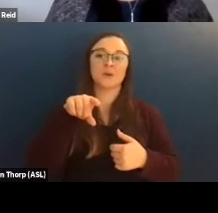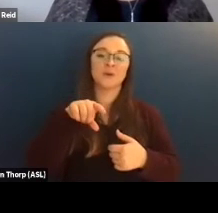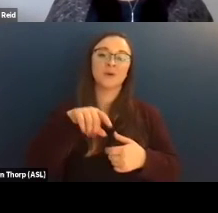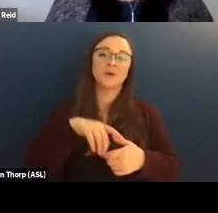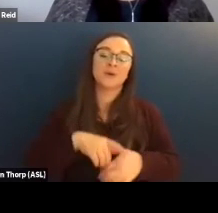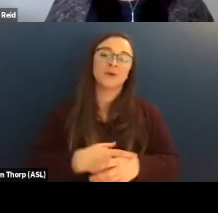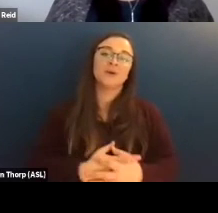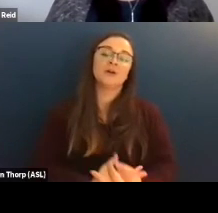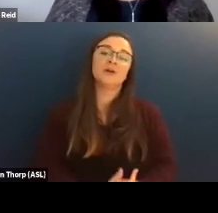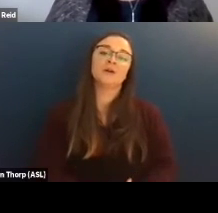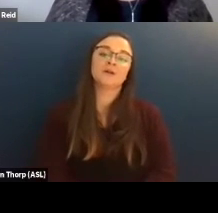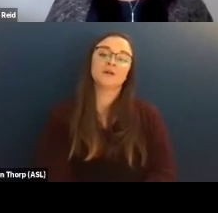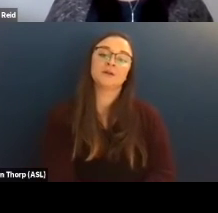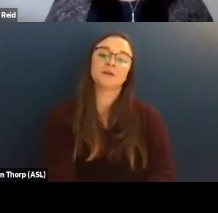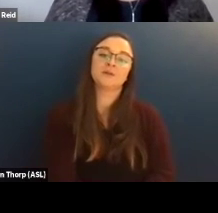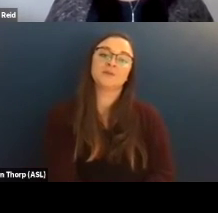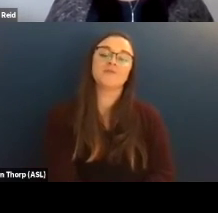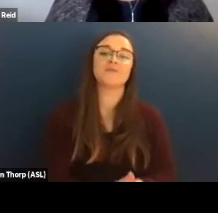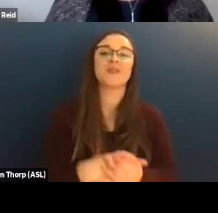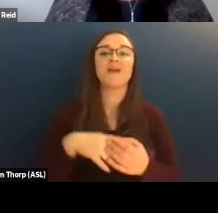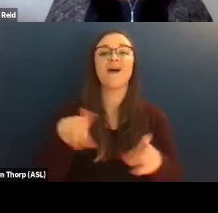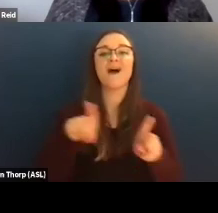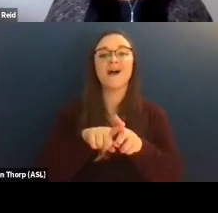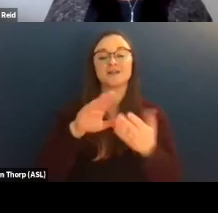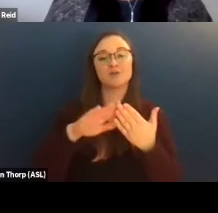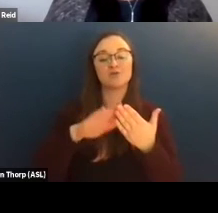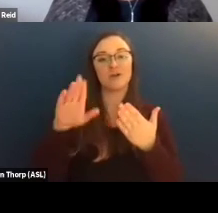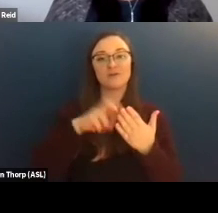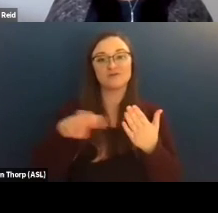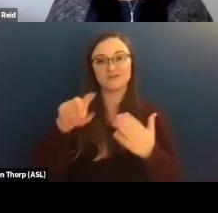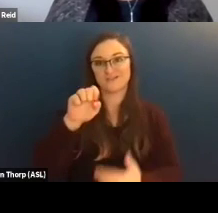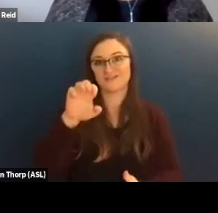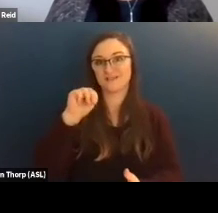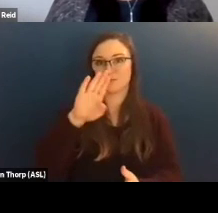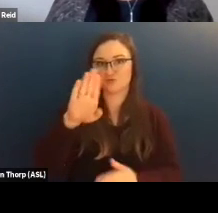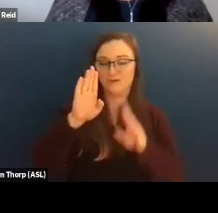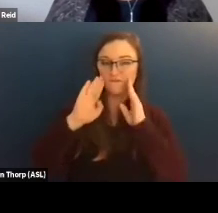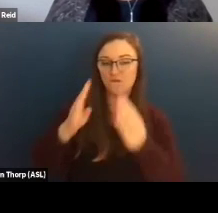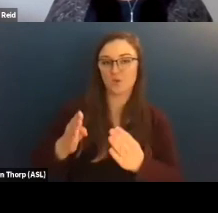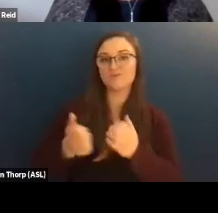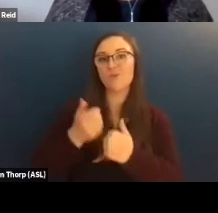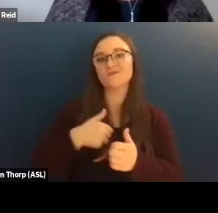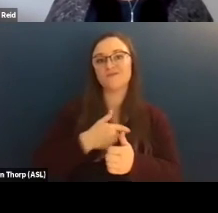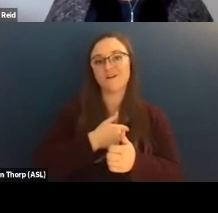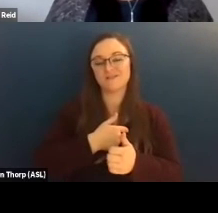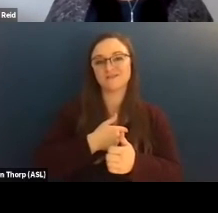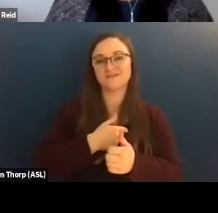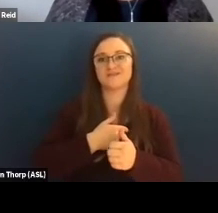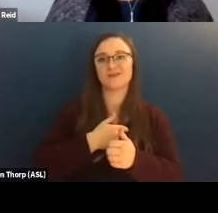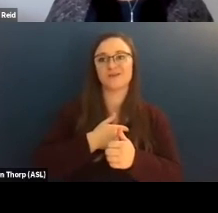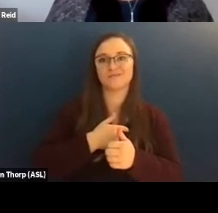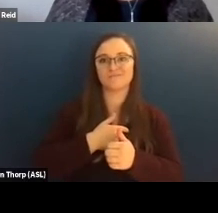as a community college transfer, and STEM is your area. And again, most of us, you know, we're pushing those